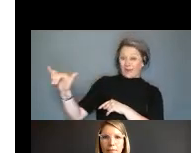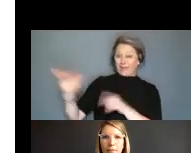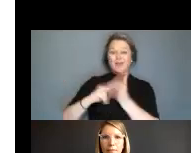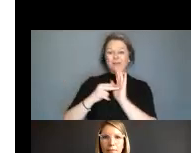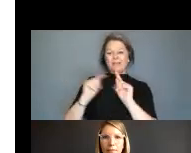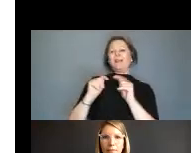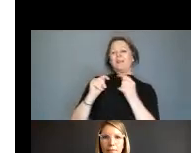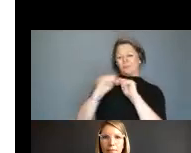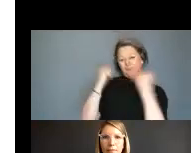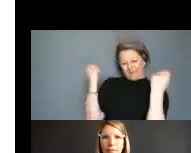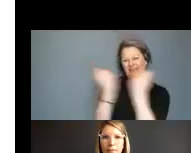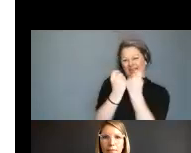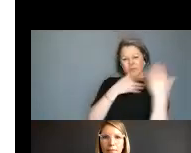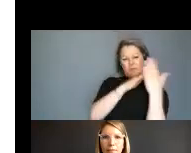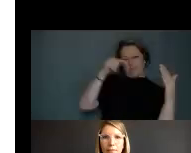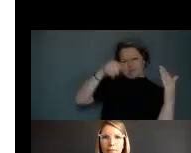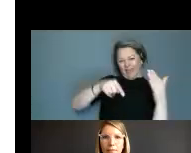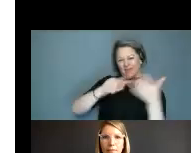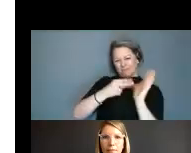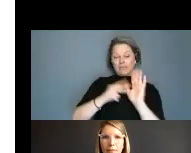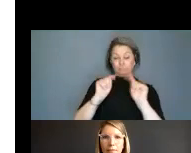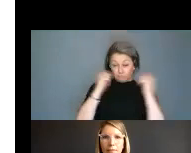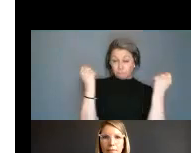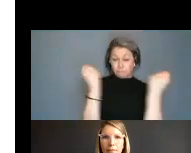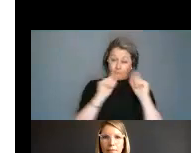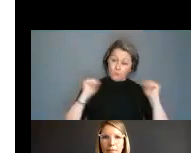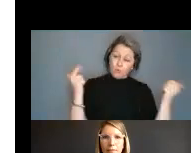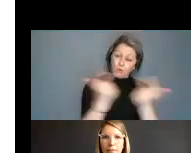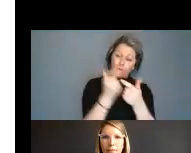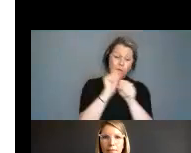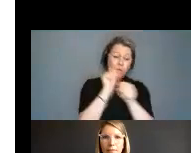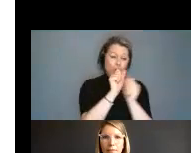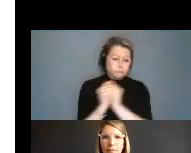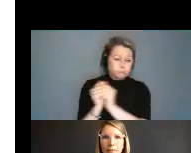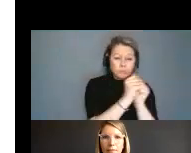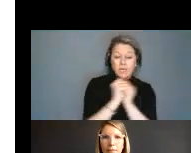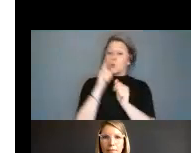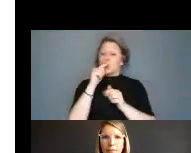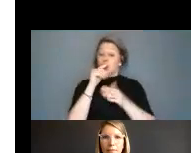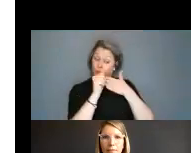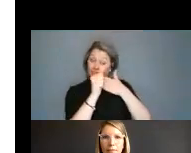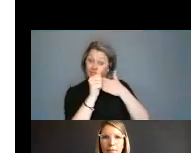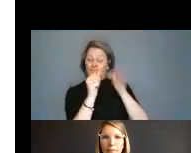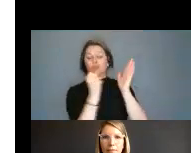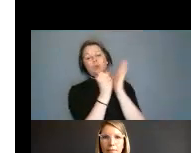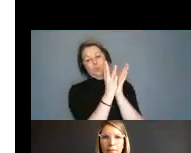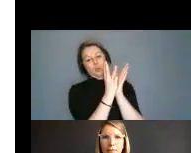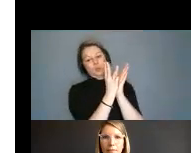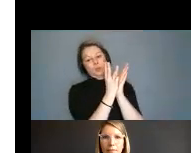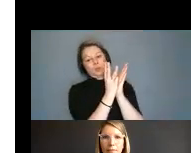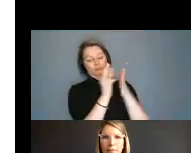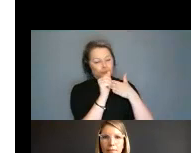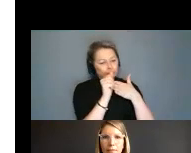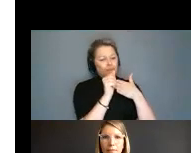Henry mentioned, they kind of play a dual role in this process where they're both responsible for completing their own assessment of capacity, but also responsible for coordinating their own